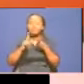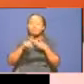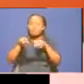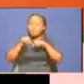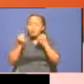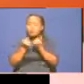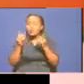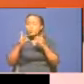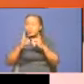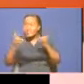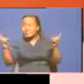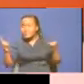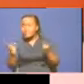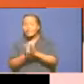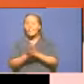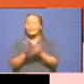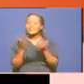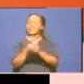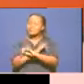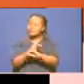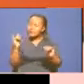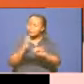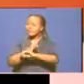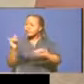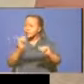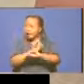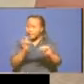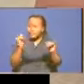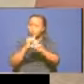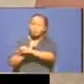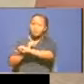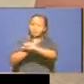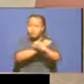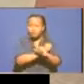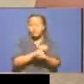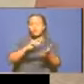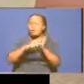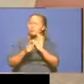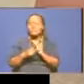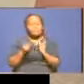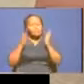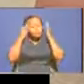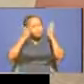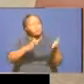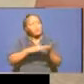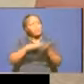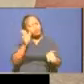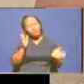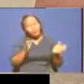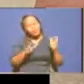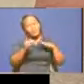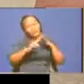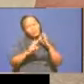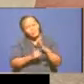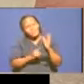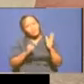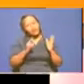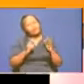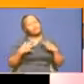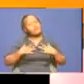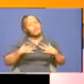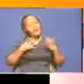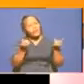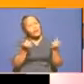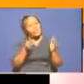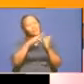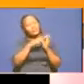Hand hygiene is very important when it comes to prevention. So a lot of emphasis on the protocols that have been fronted by the ministry, yes, Ministry of Health.